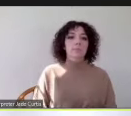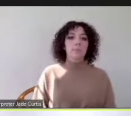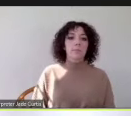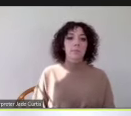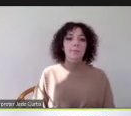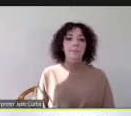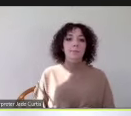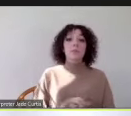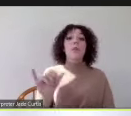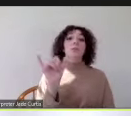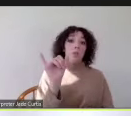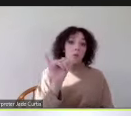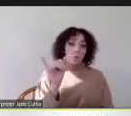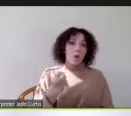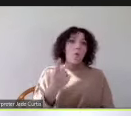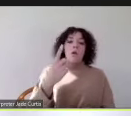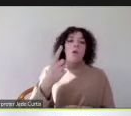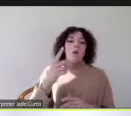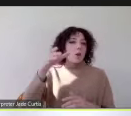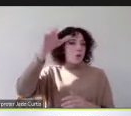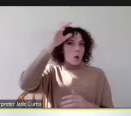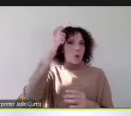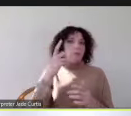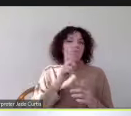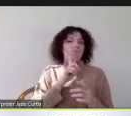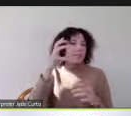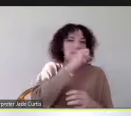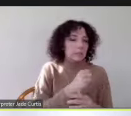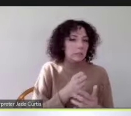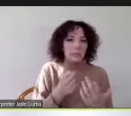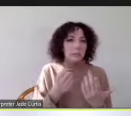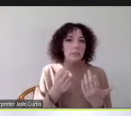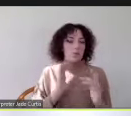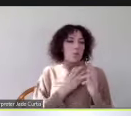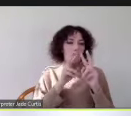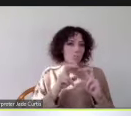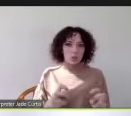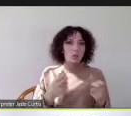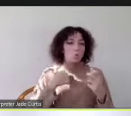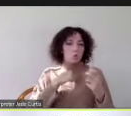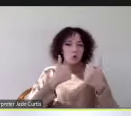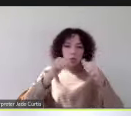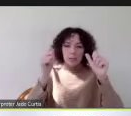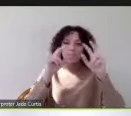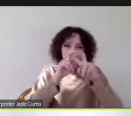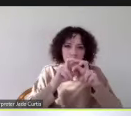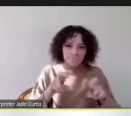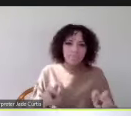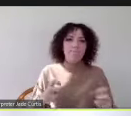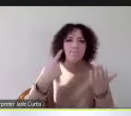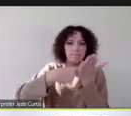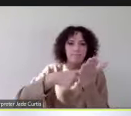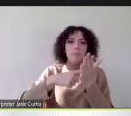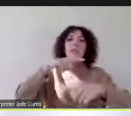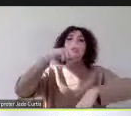the gaps in the knowledge that in my research group we are trying to address are the time variance